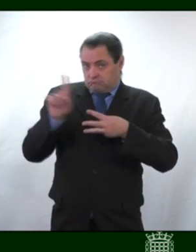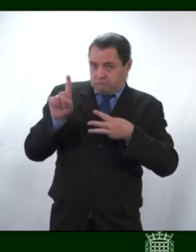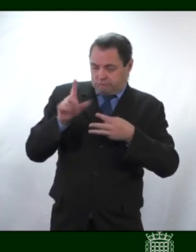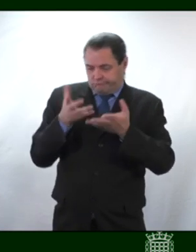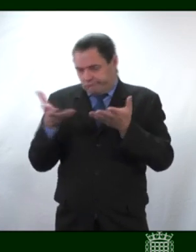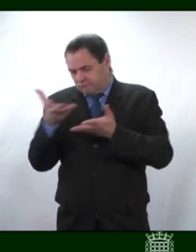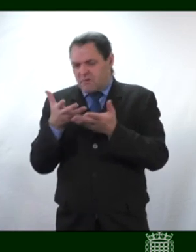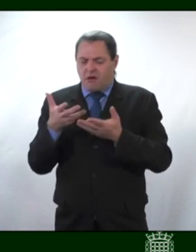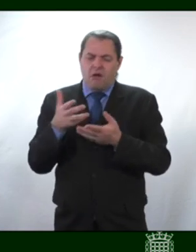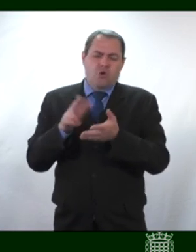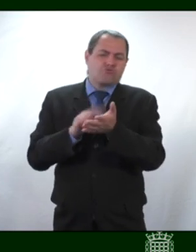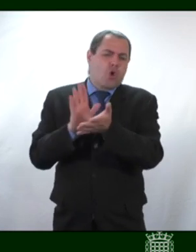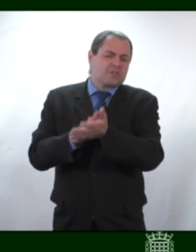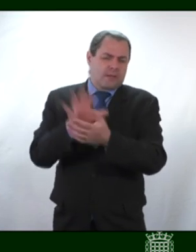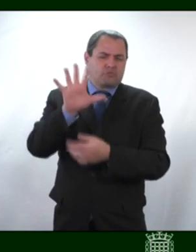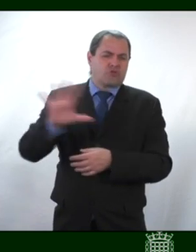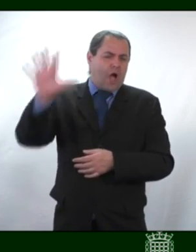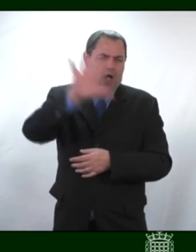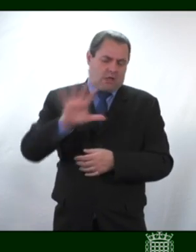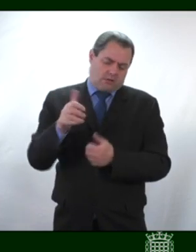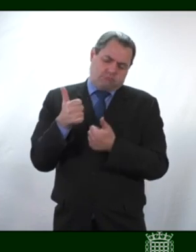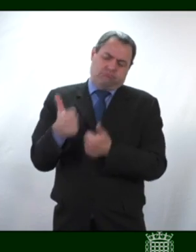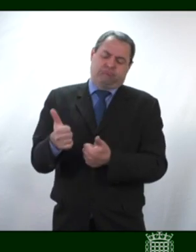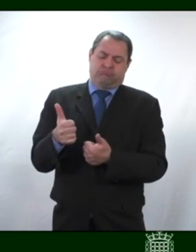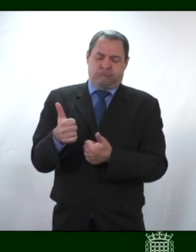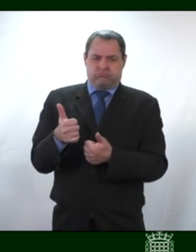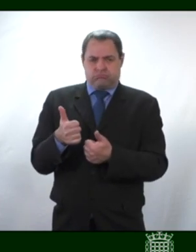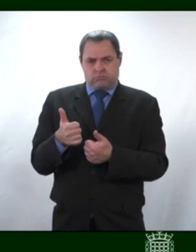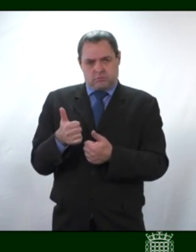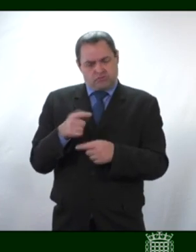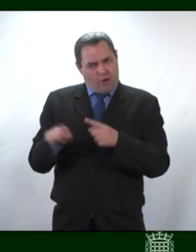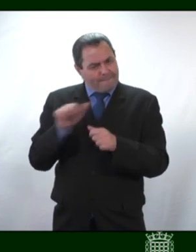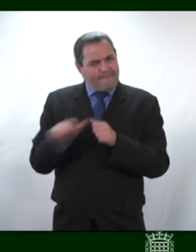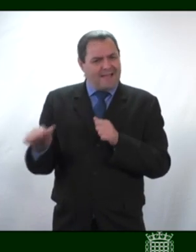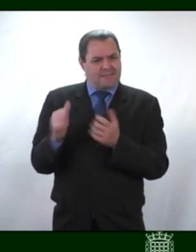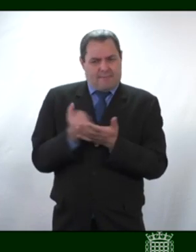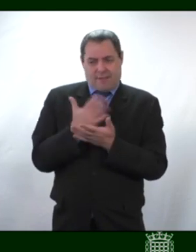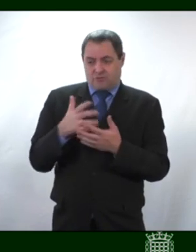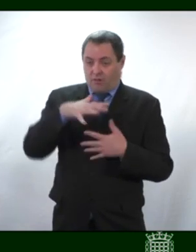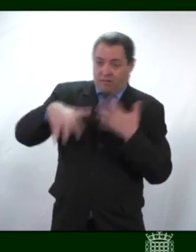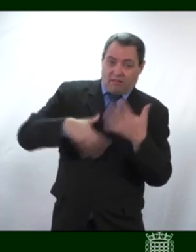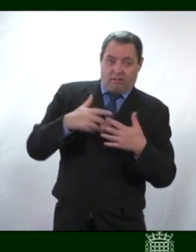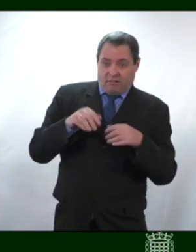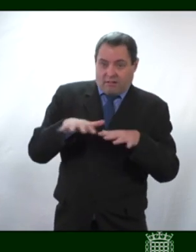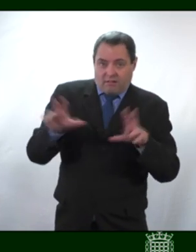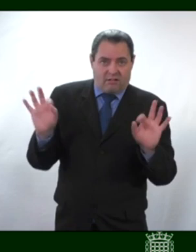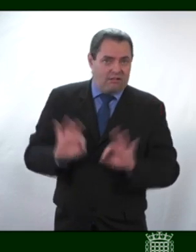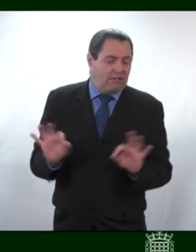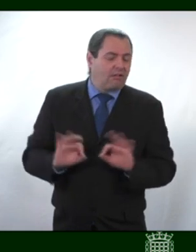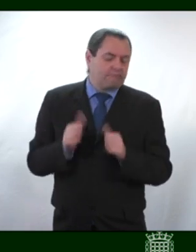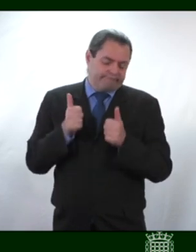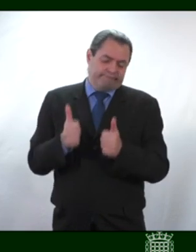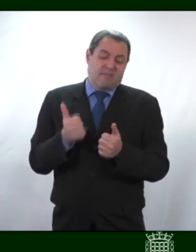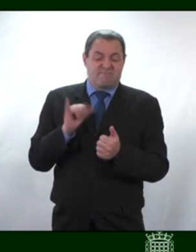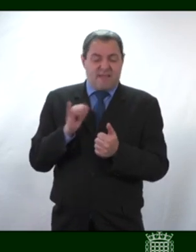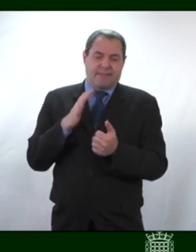the people of Nottinghamshire for what they're doing to try to slow the spread of this virus. It may be that more needs